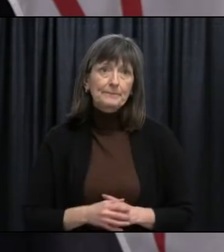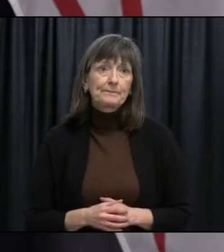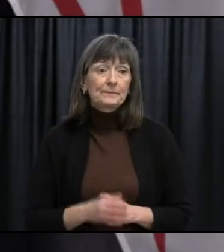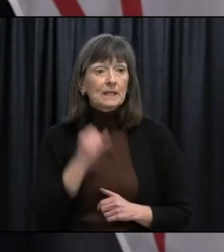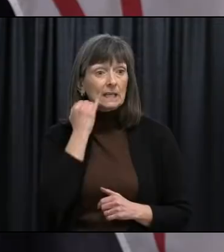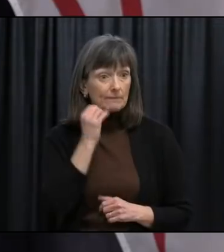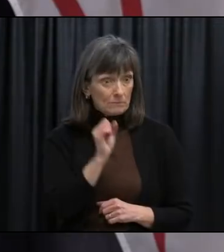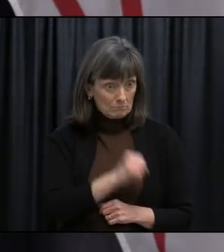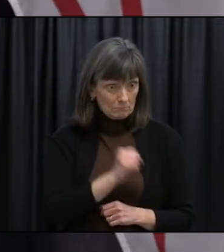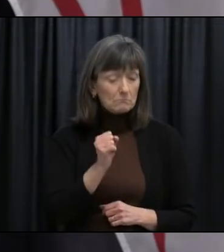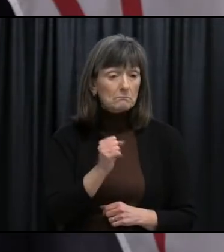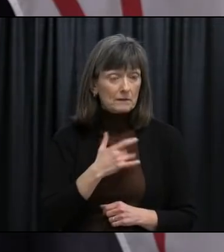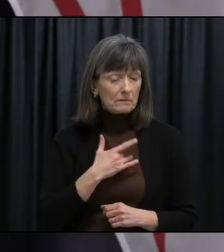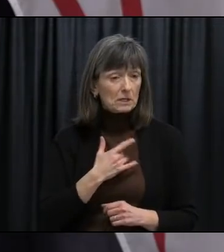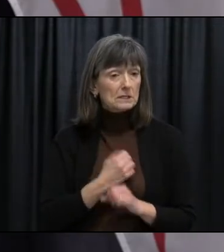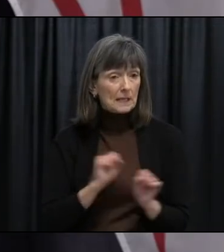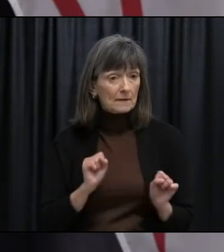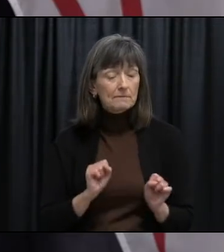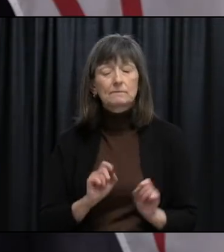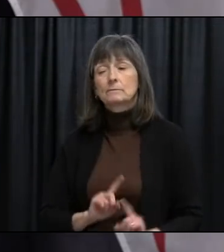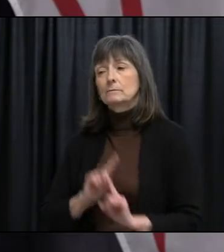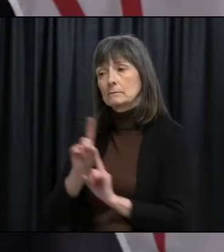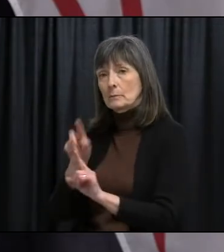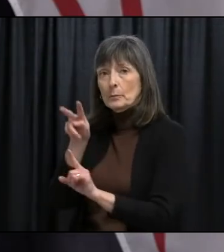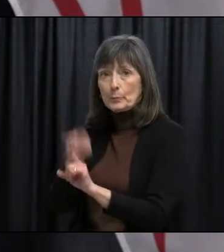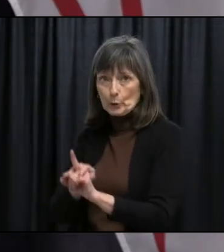an appointment to have that vaccine.